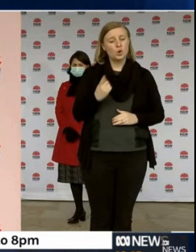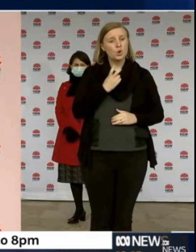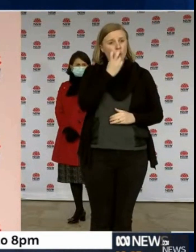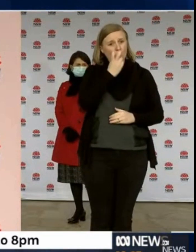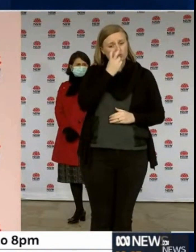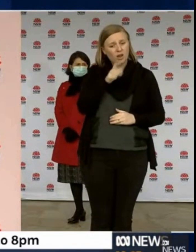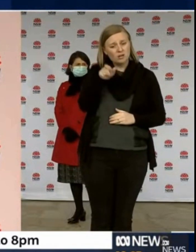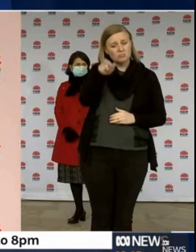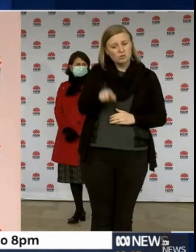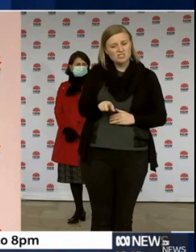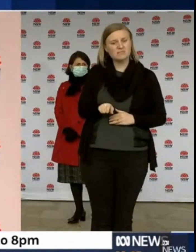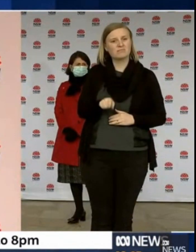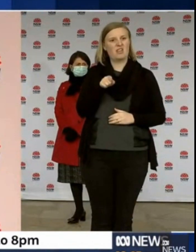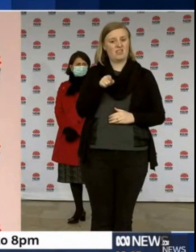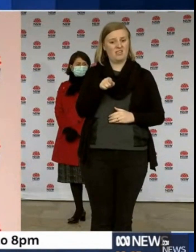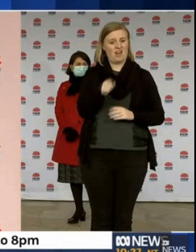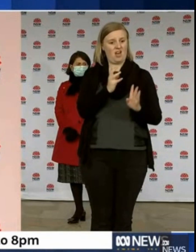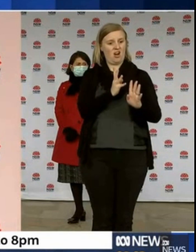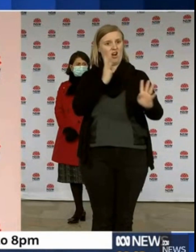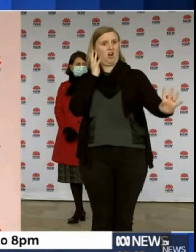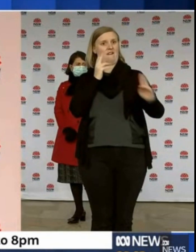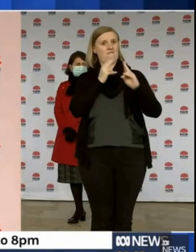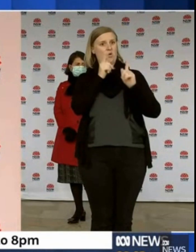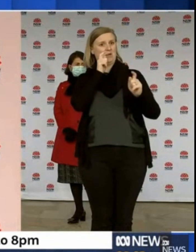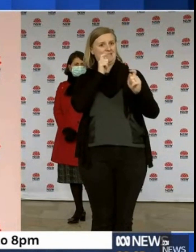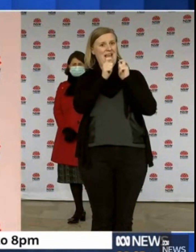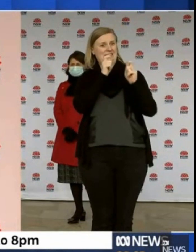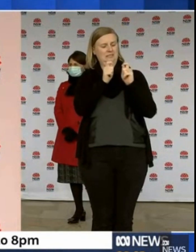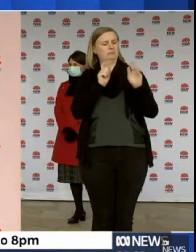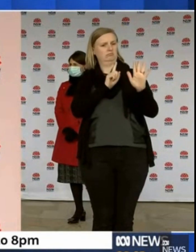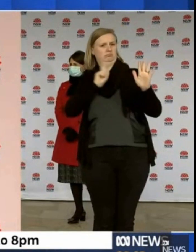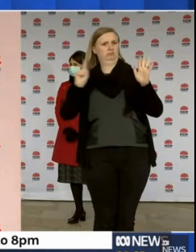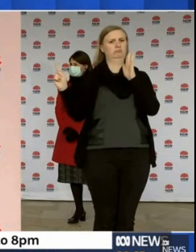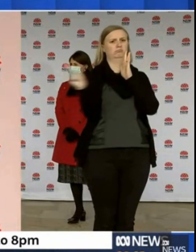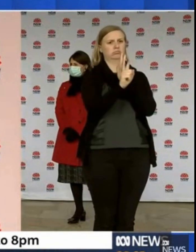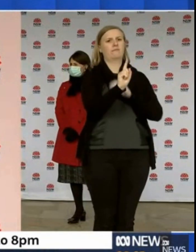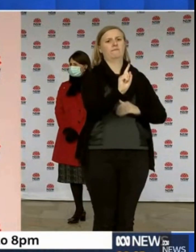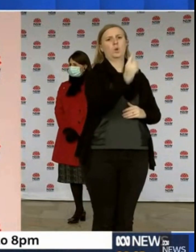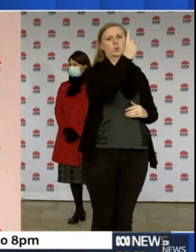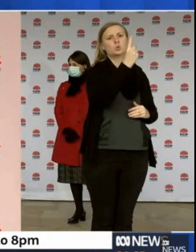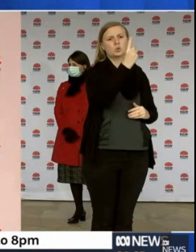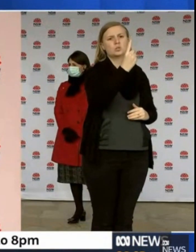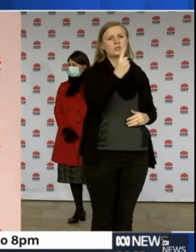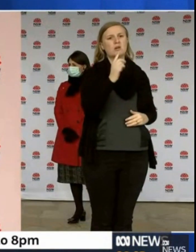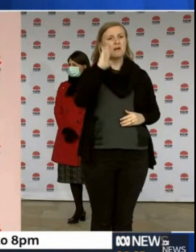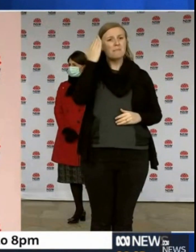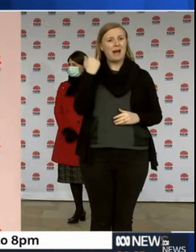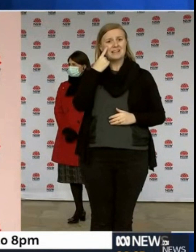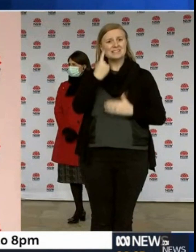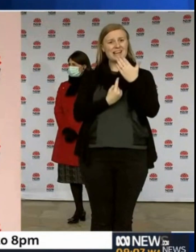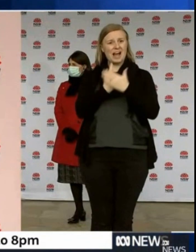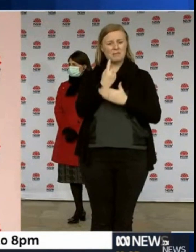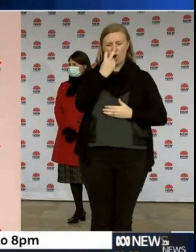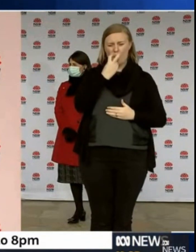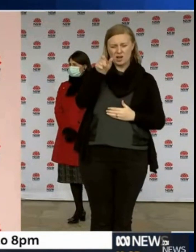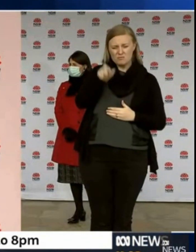queues for testing. We have seen a few cases of elderly people that have been infectious in the